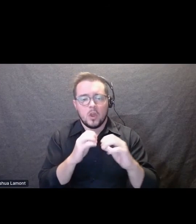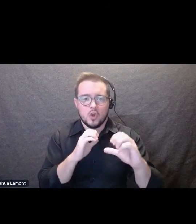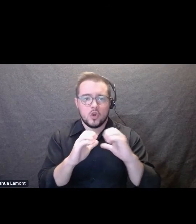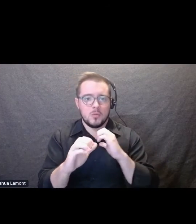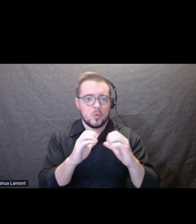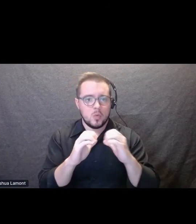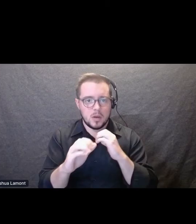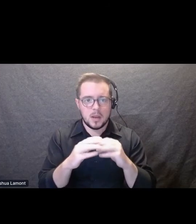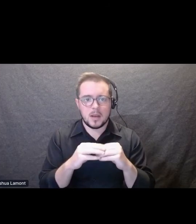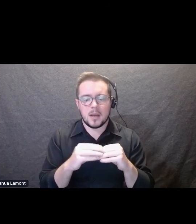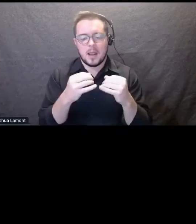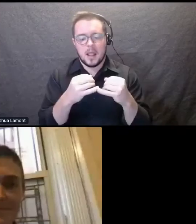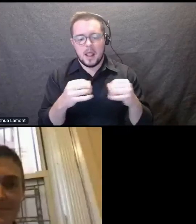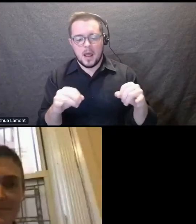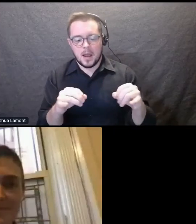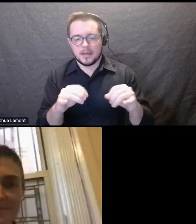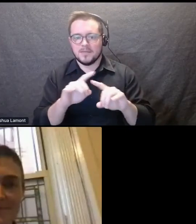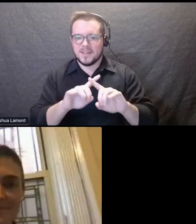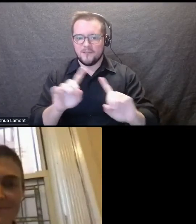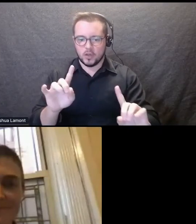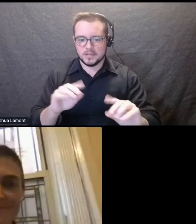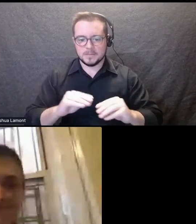Across Lines of Difference.